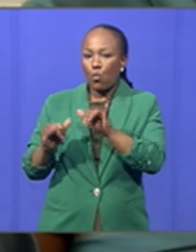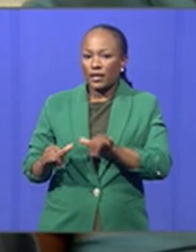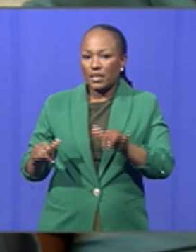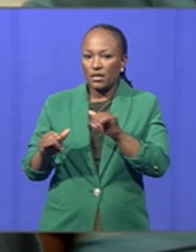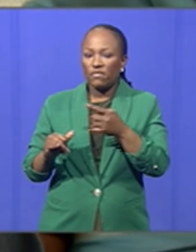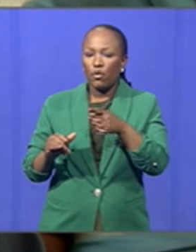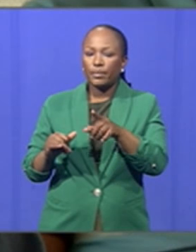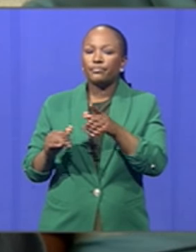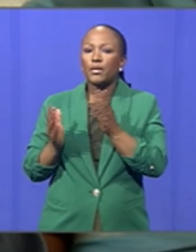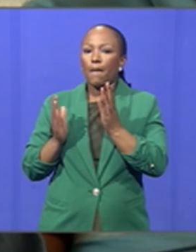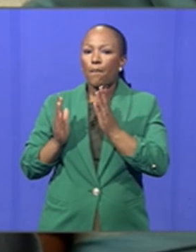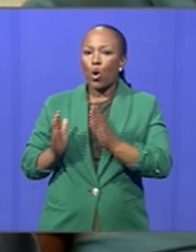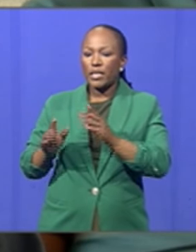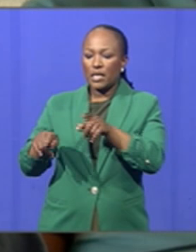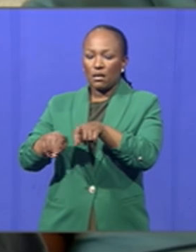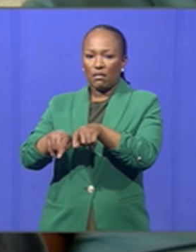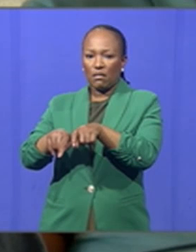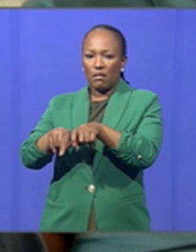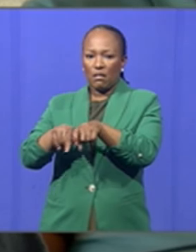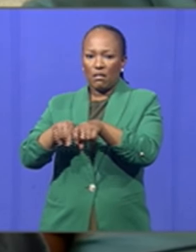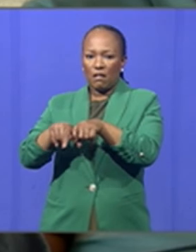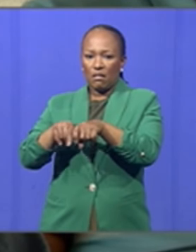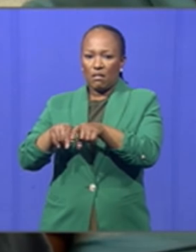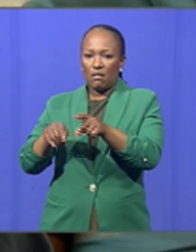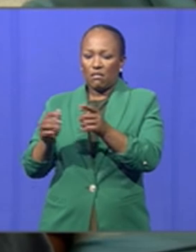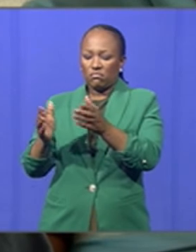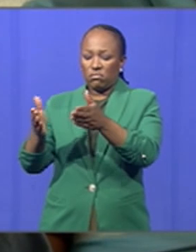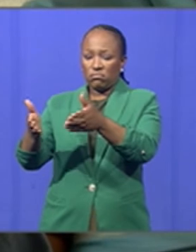postmortem santse ba sa tlo checkiwa